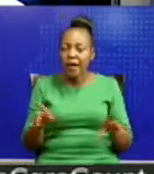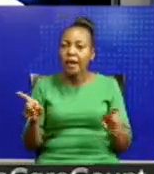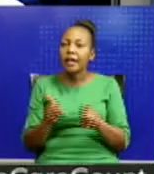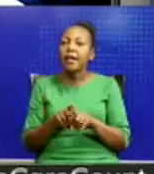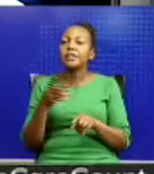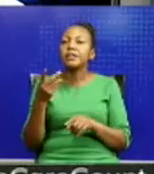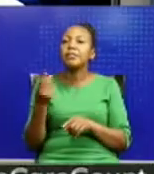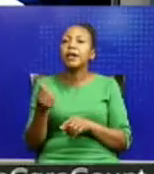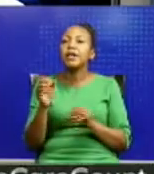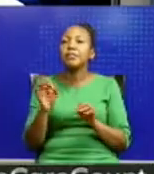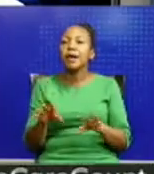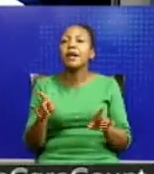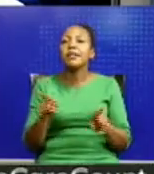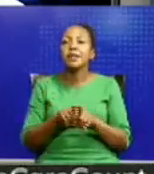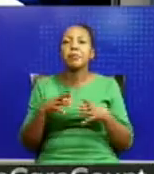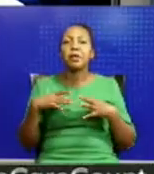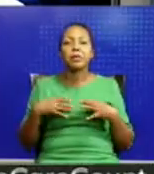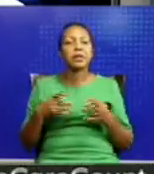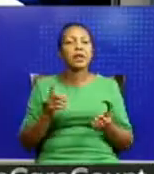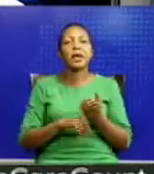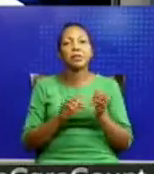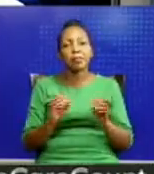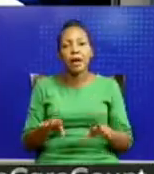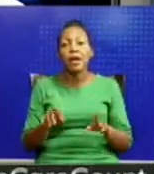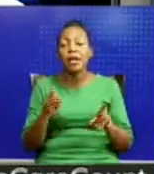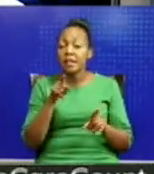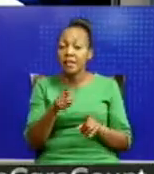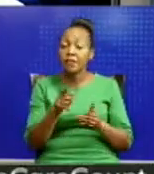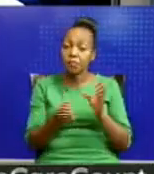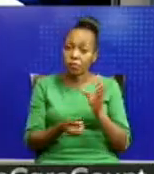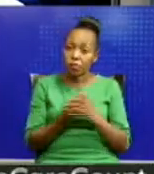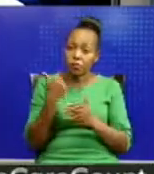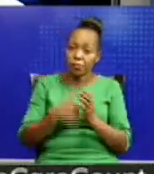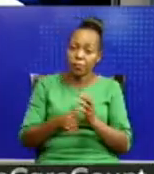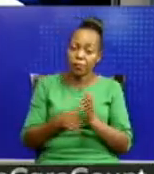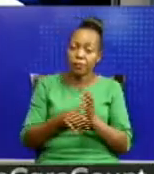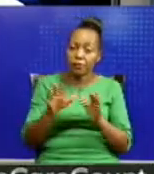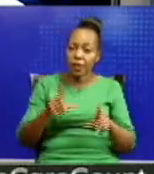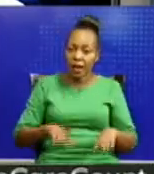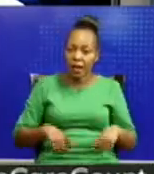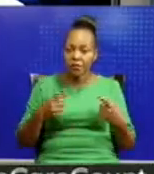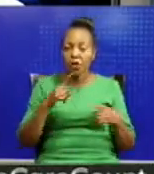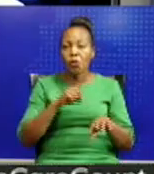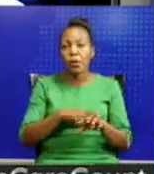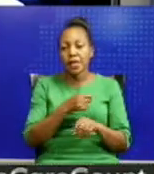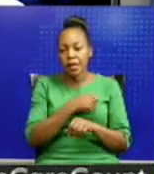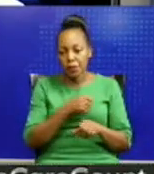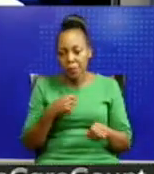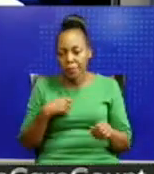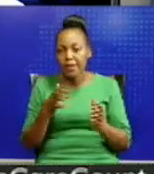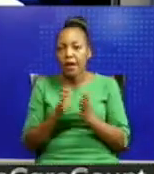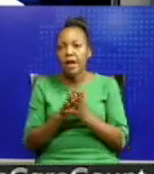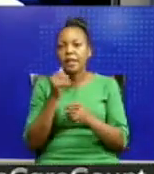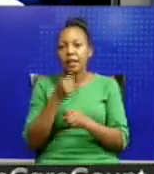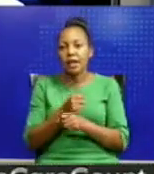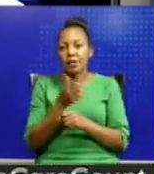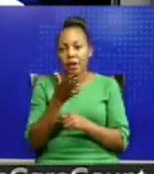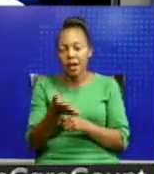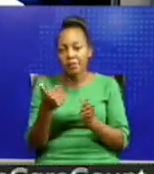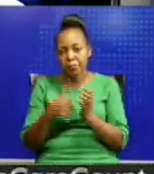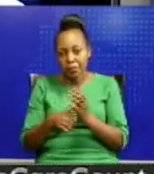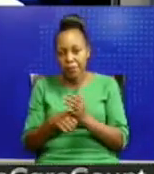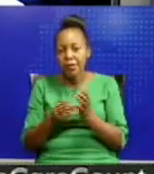and they forego leisure. And all these have implications on their lives. And once the woman is and the girl is affected, therefore the